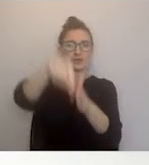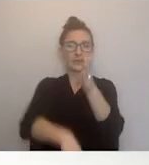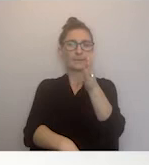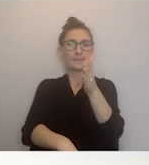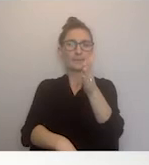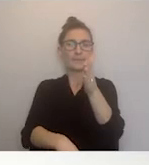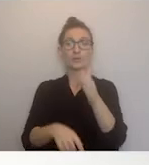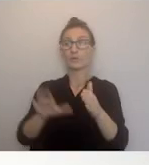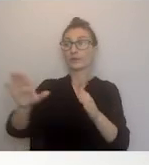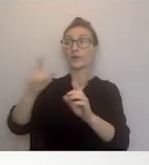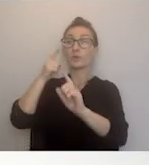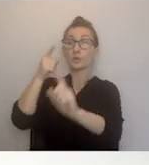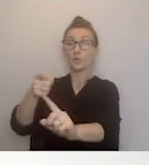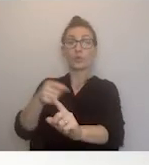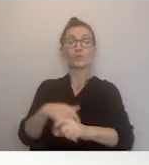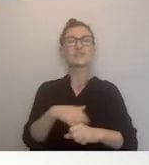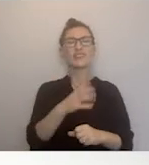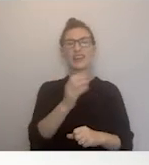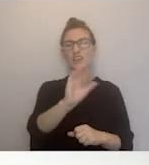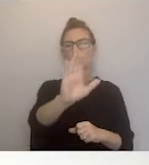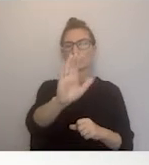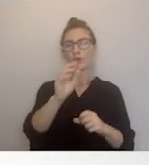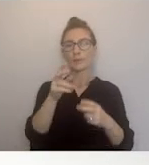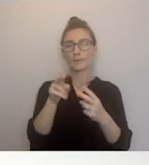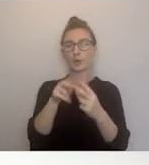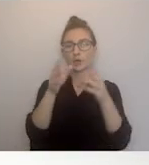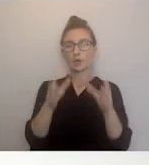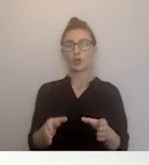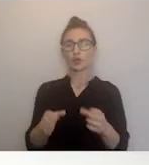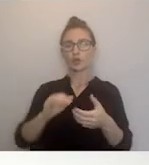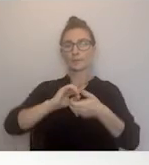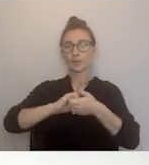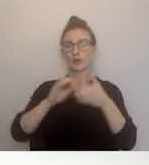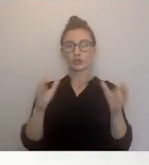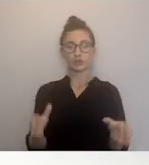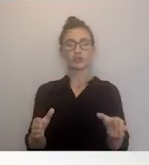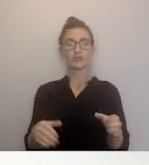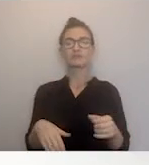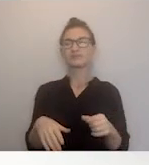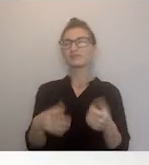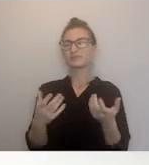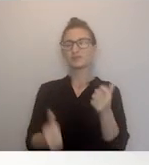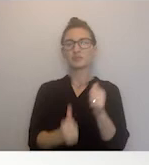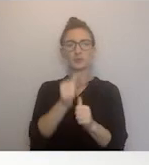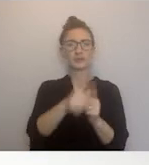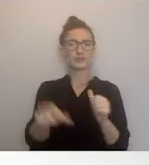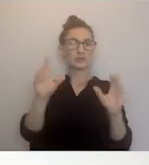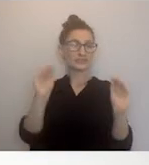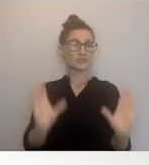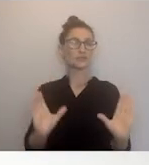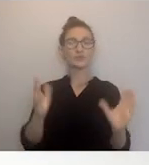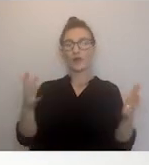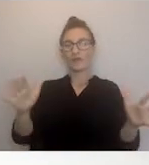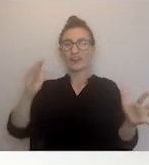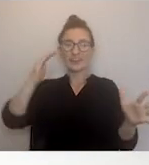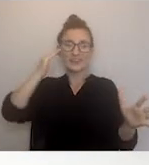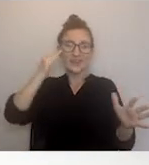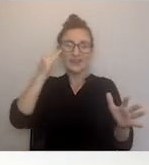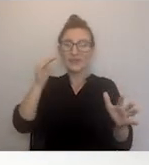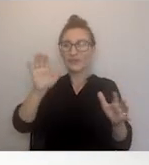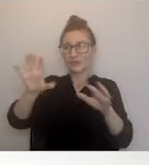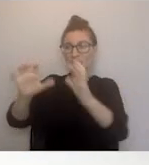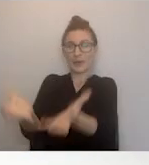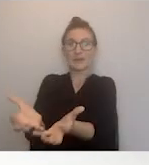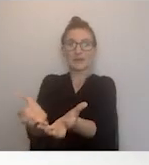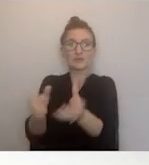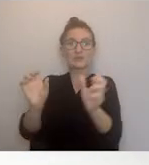What are those group goals? What are the individual goals? And how much do you or your partner know about your population? For the most part, I'm talking to a lot of teachers today, you know your population very